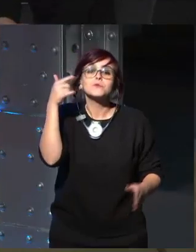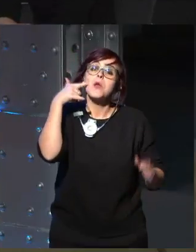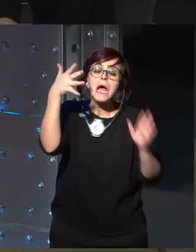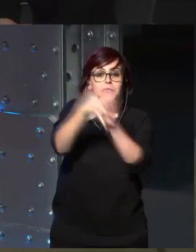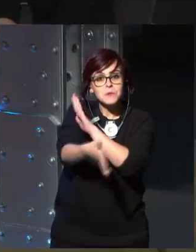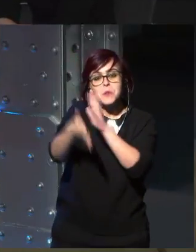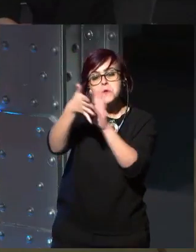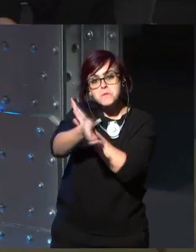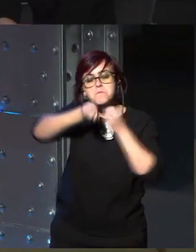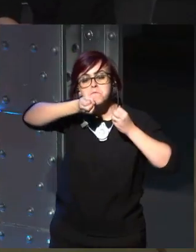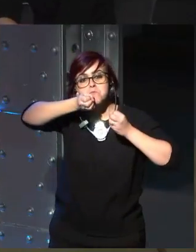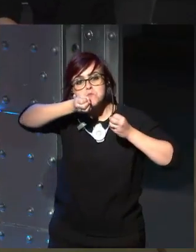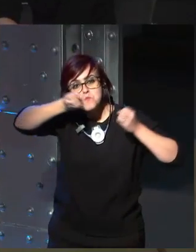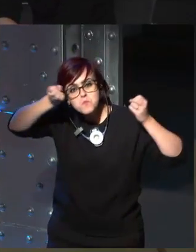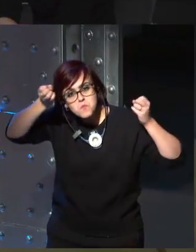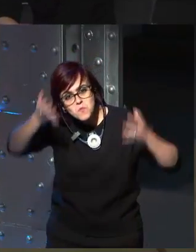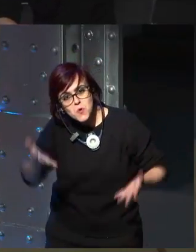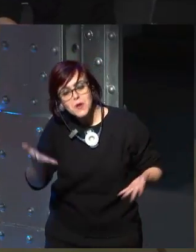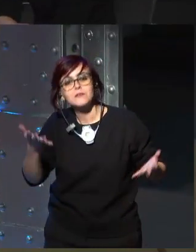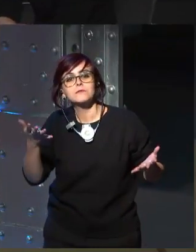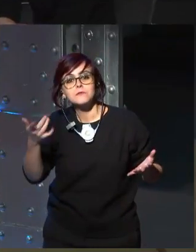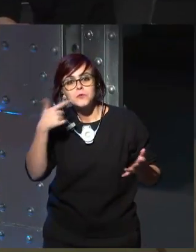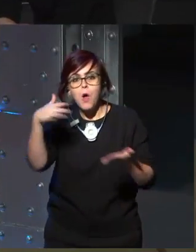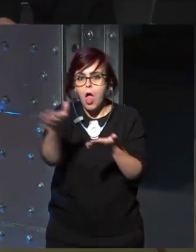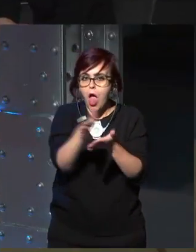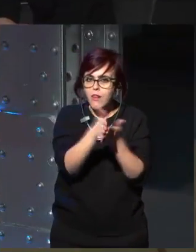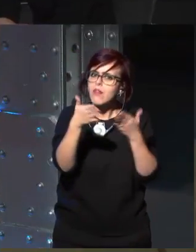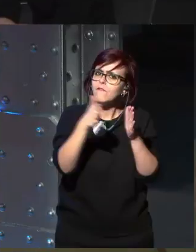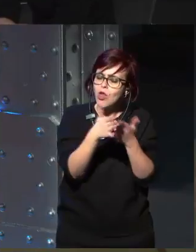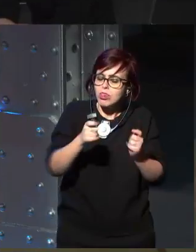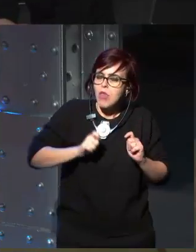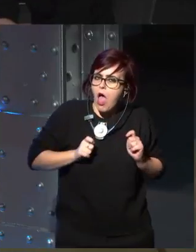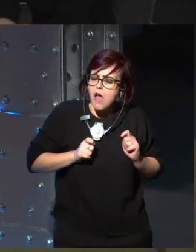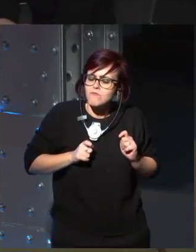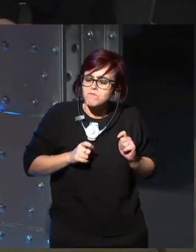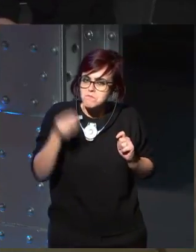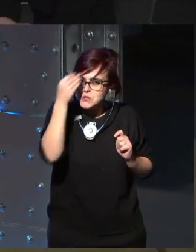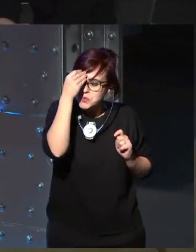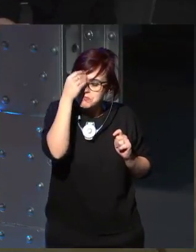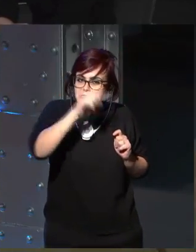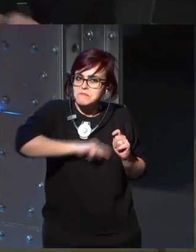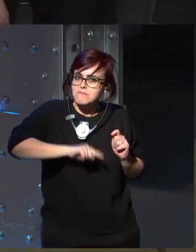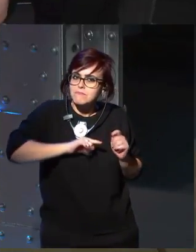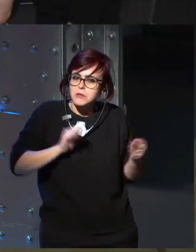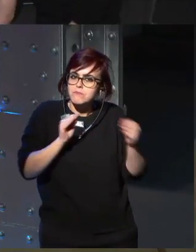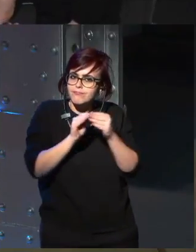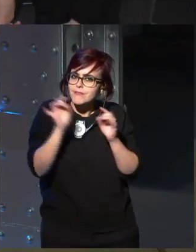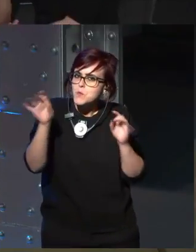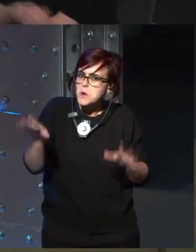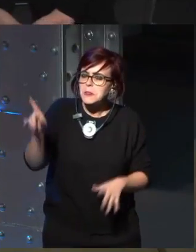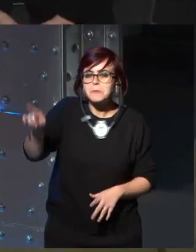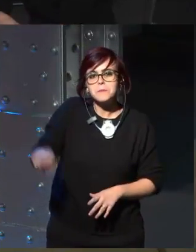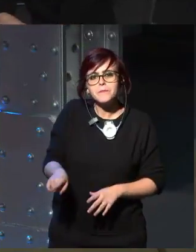think meant to me. So yeah. Y un libro de estas características. On a book like